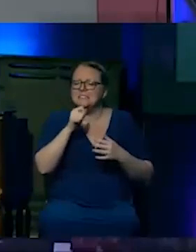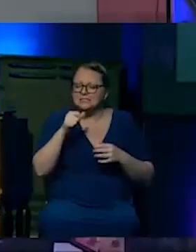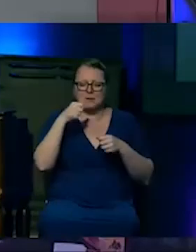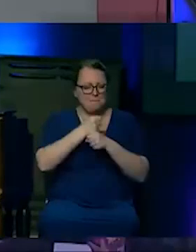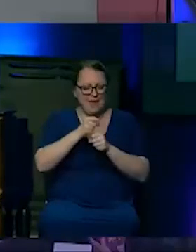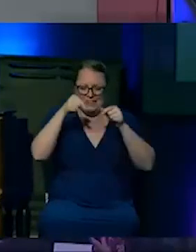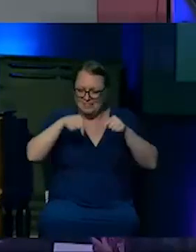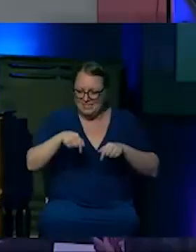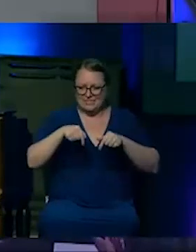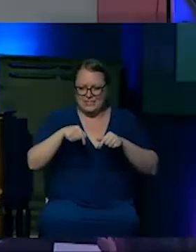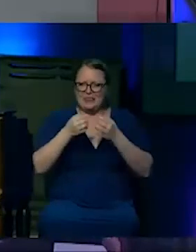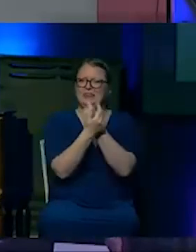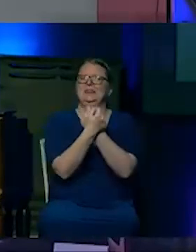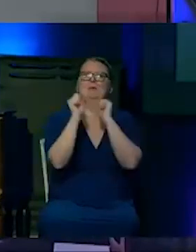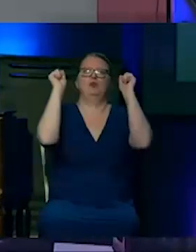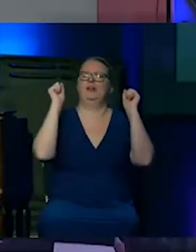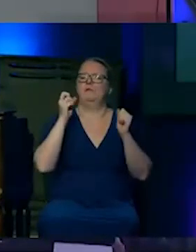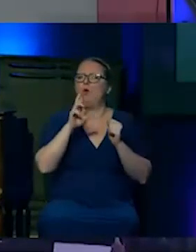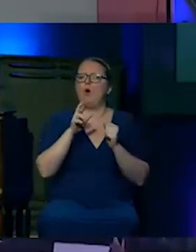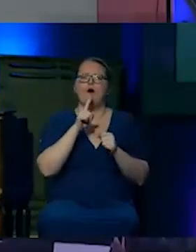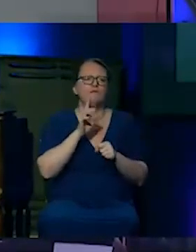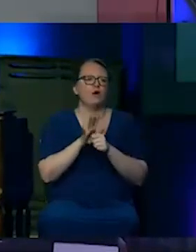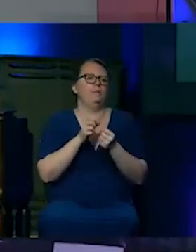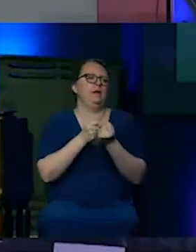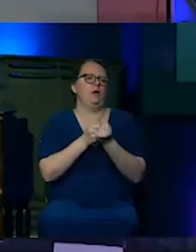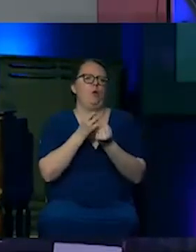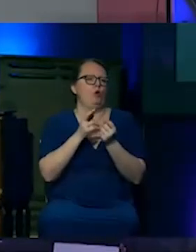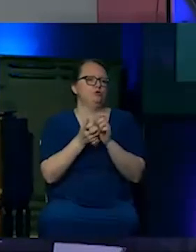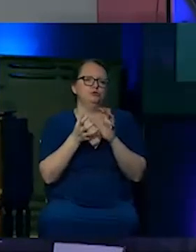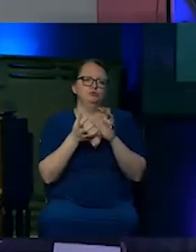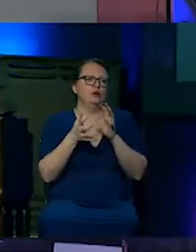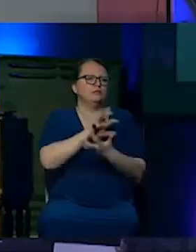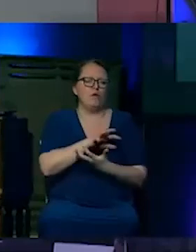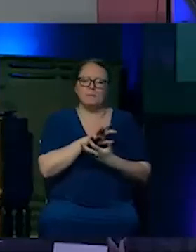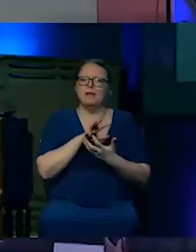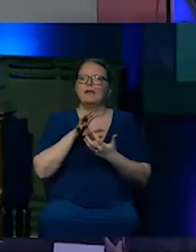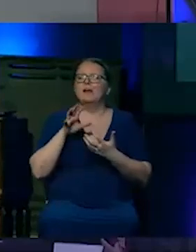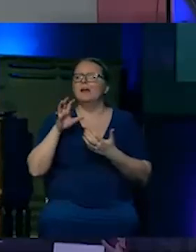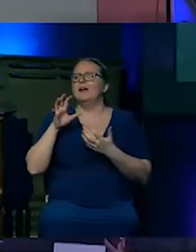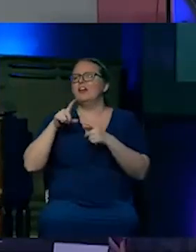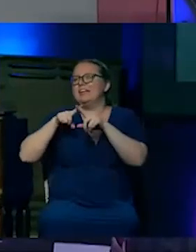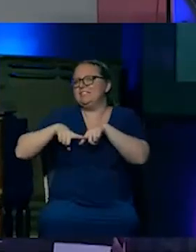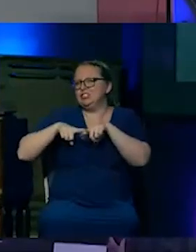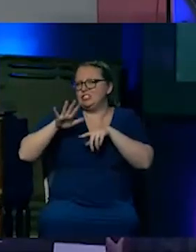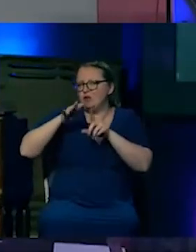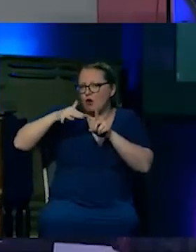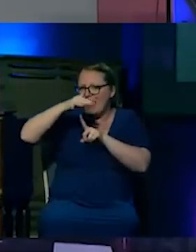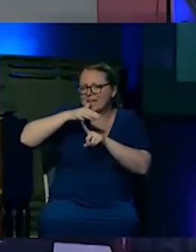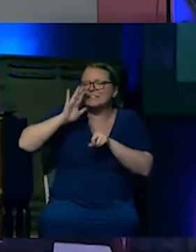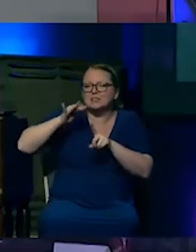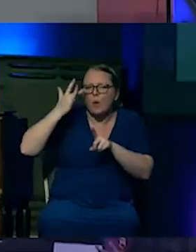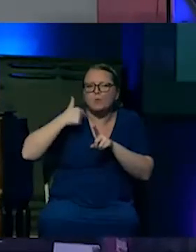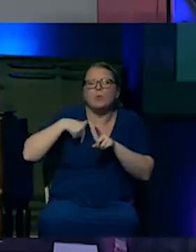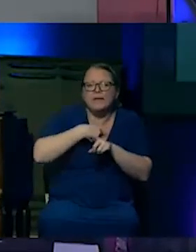this liberative or affirming or transformative. The conditions of your context actually are why we have to